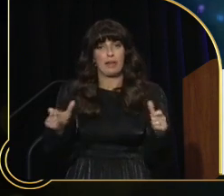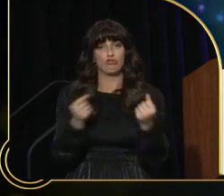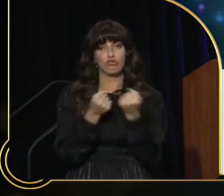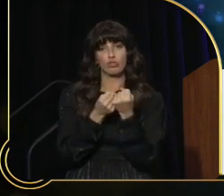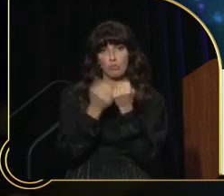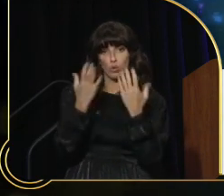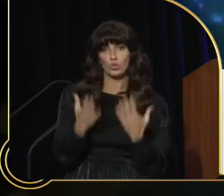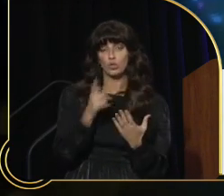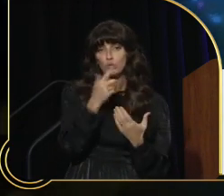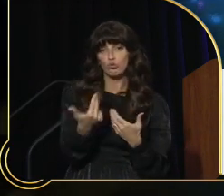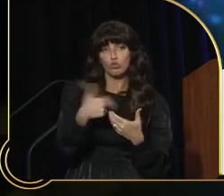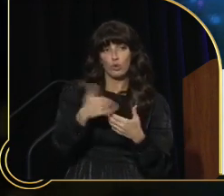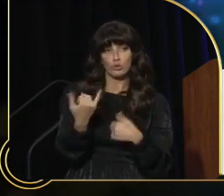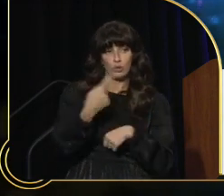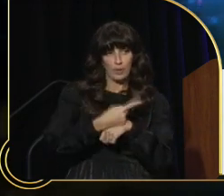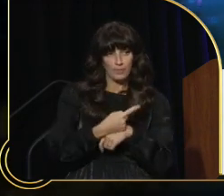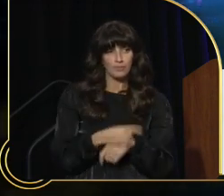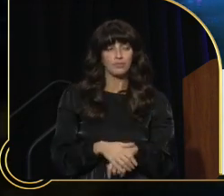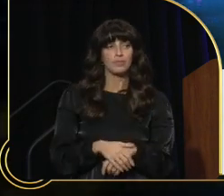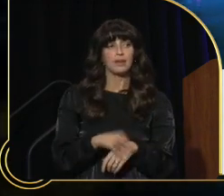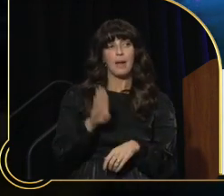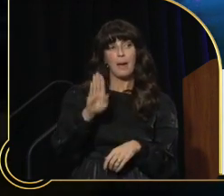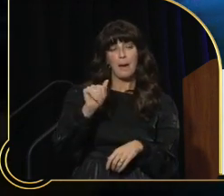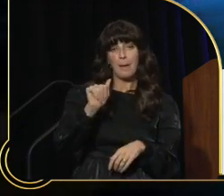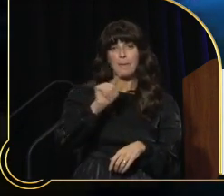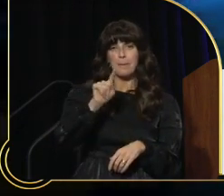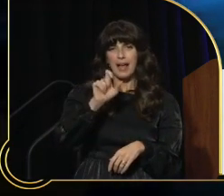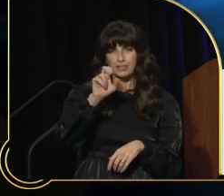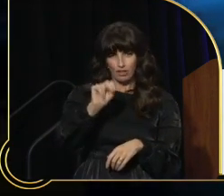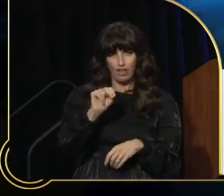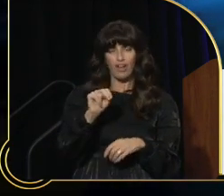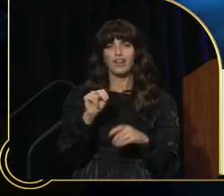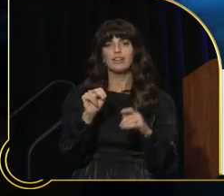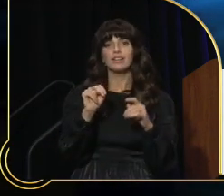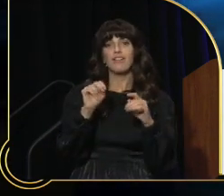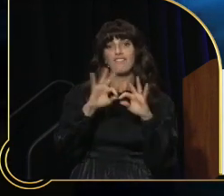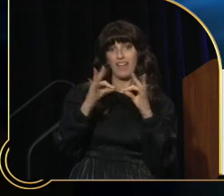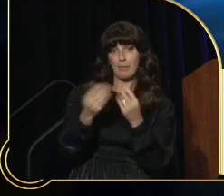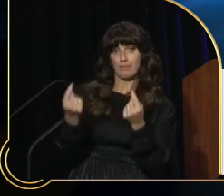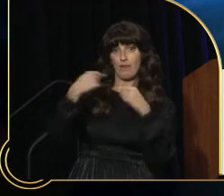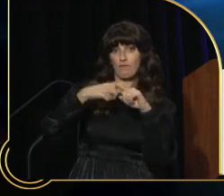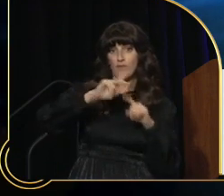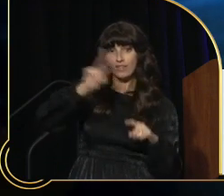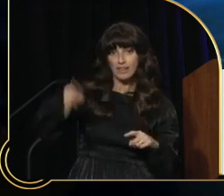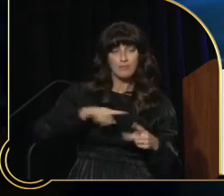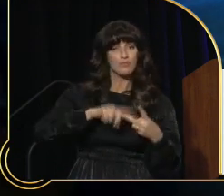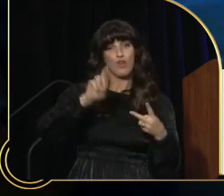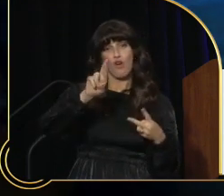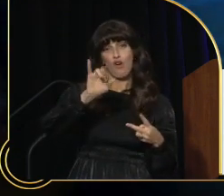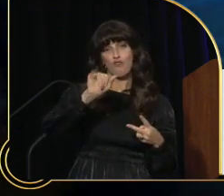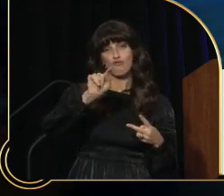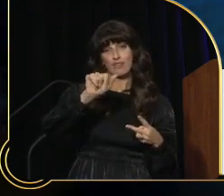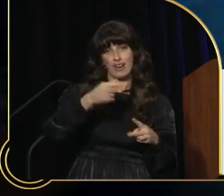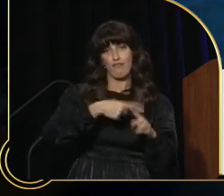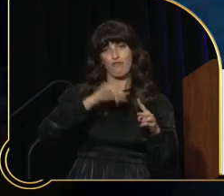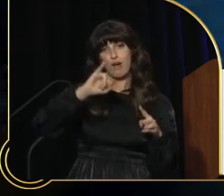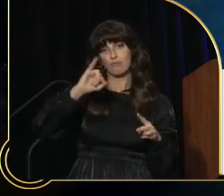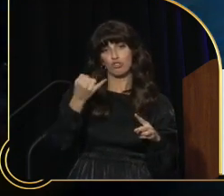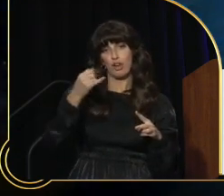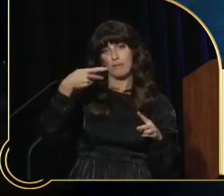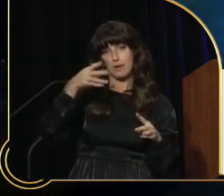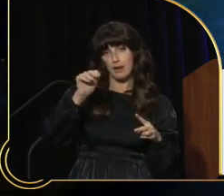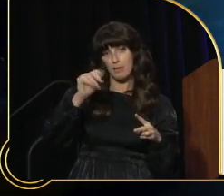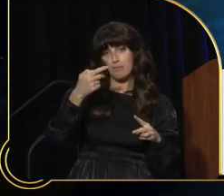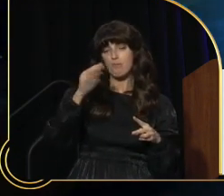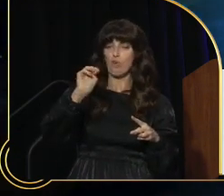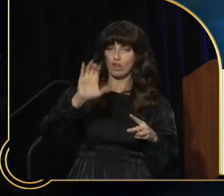us tonight. The Bazelon family who came down from Philly, Rita from JPMorgan Chase, and the